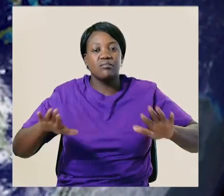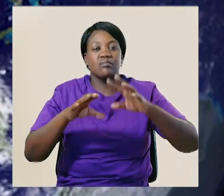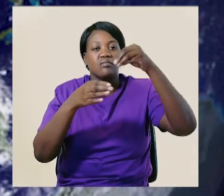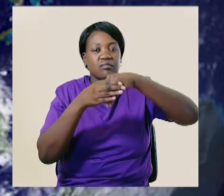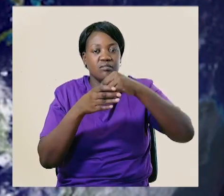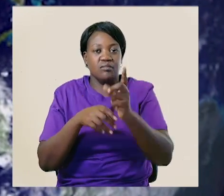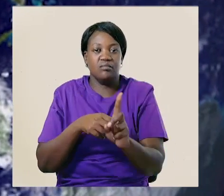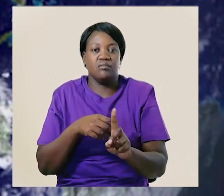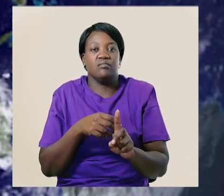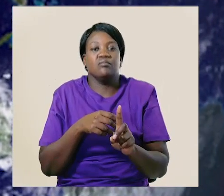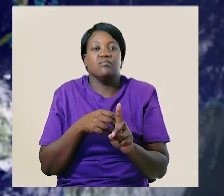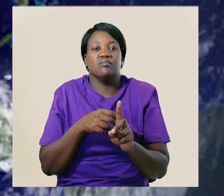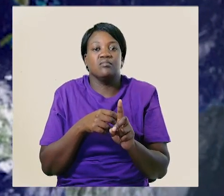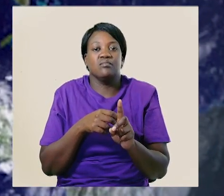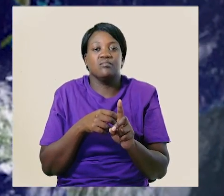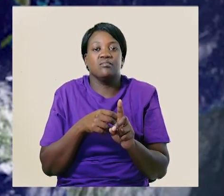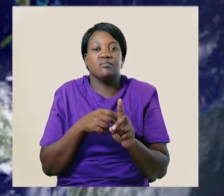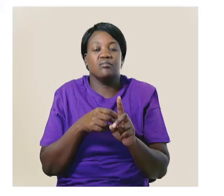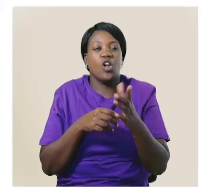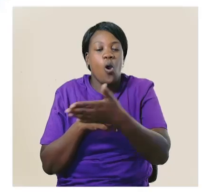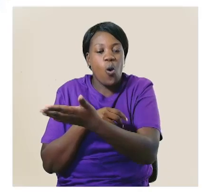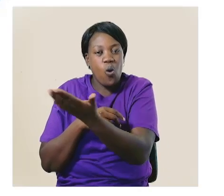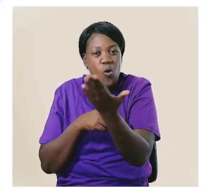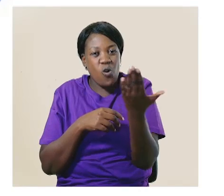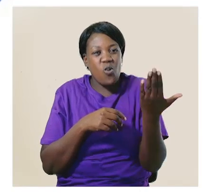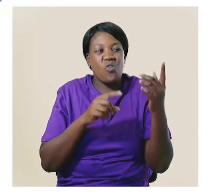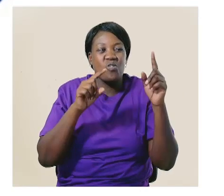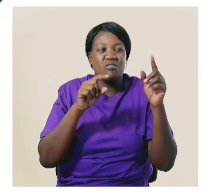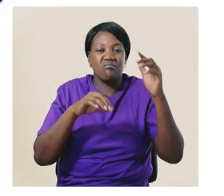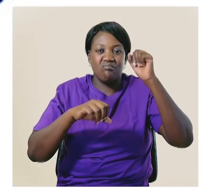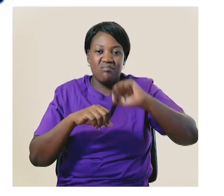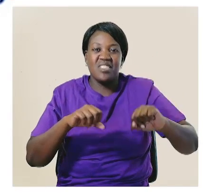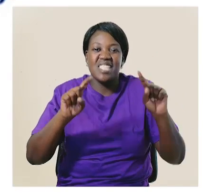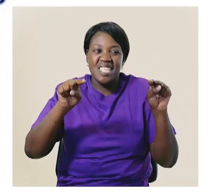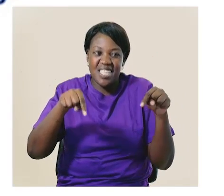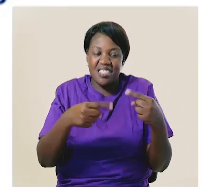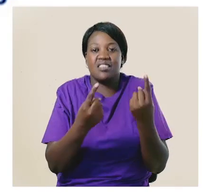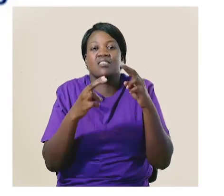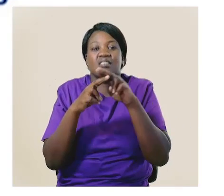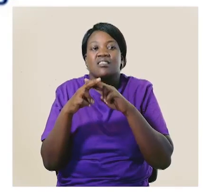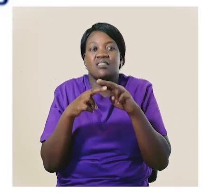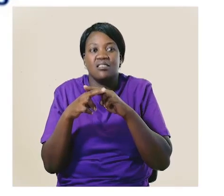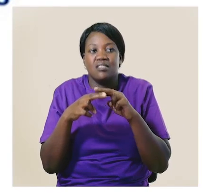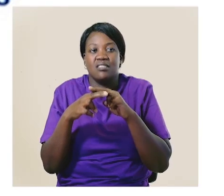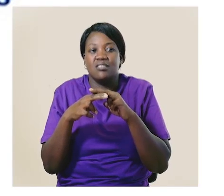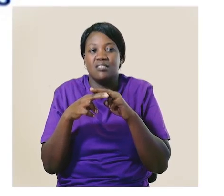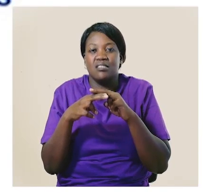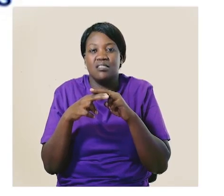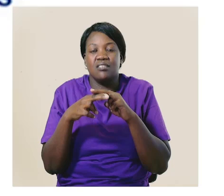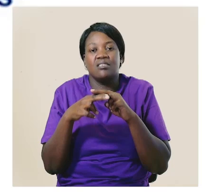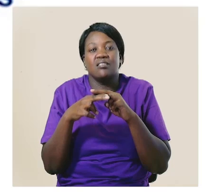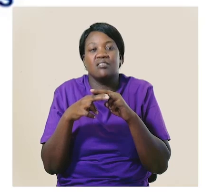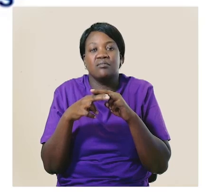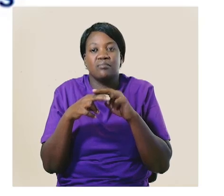include? The natural environment includes all of the Earth's resources that can be used in production, which in